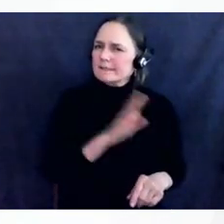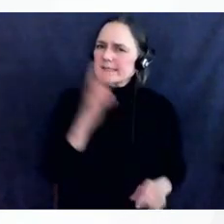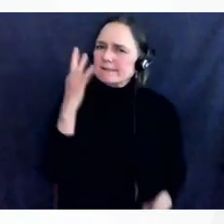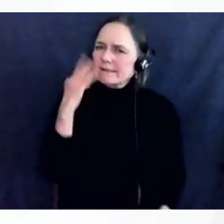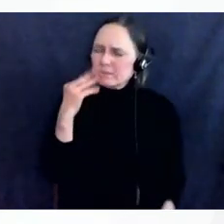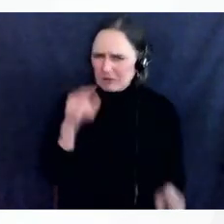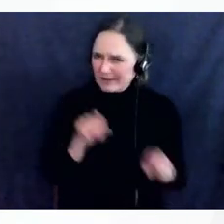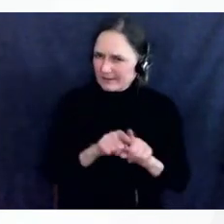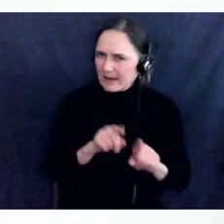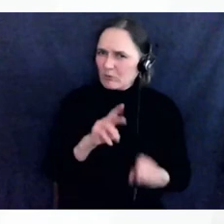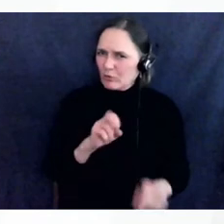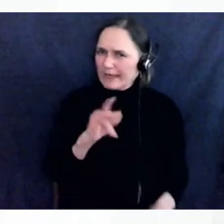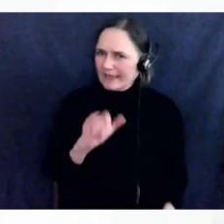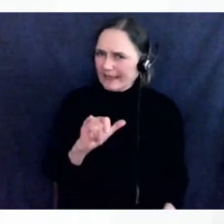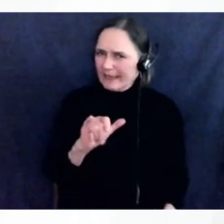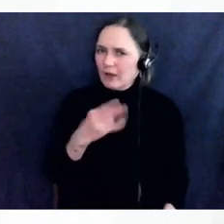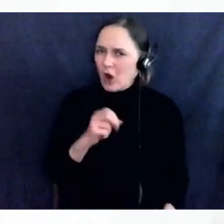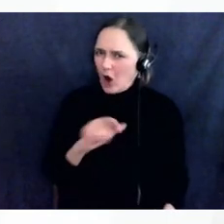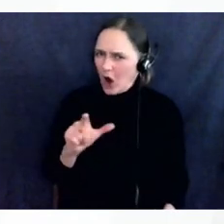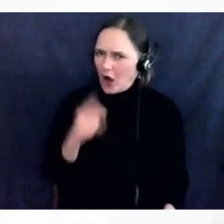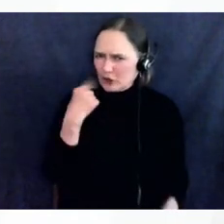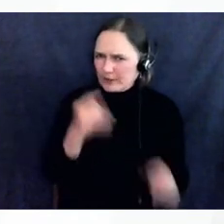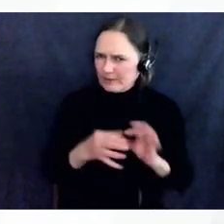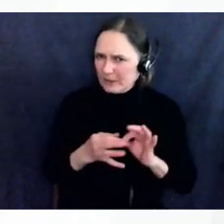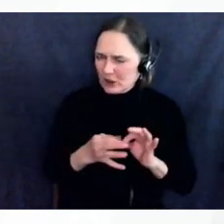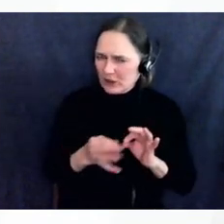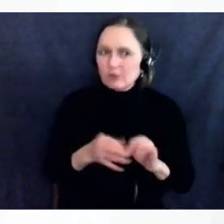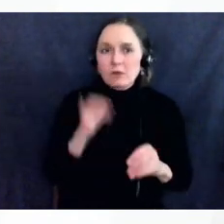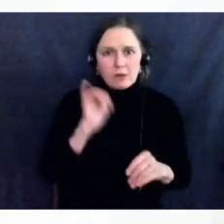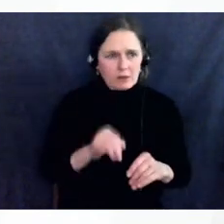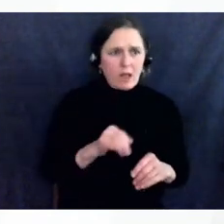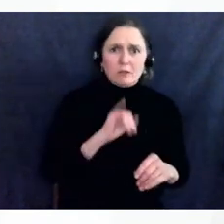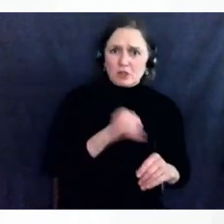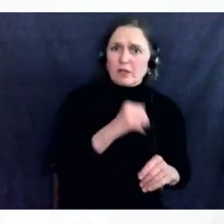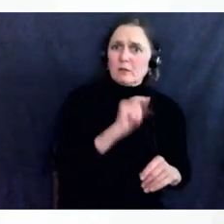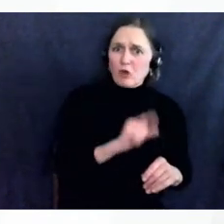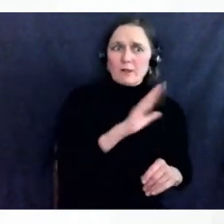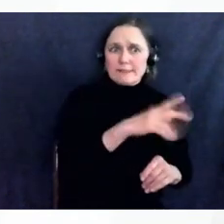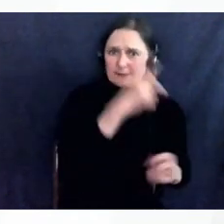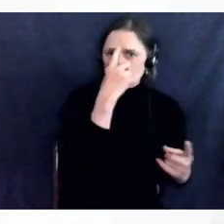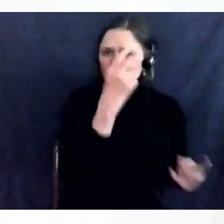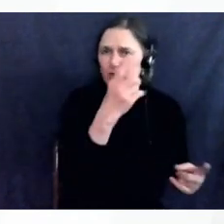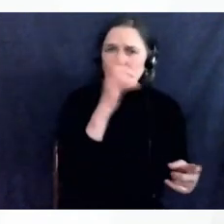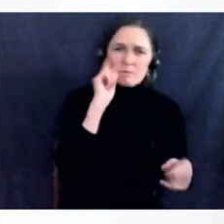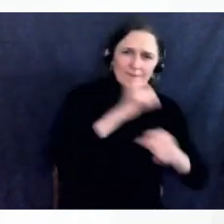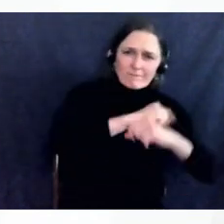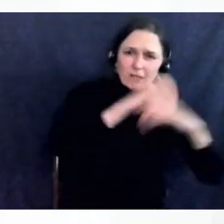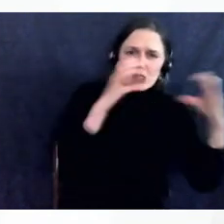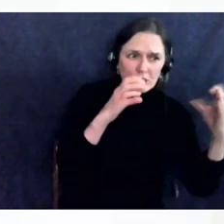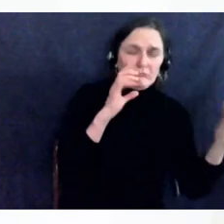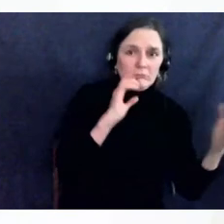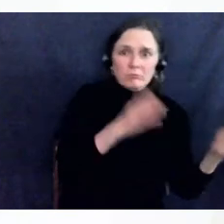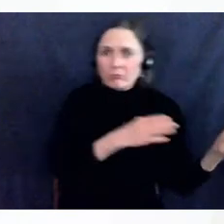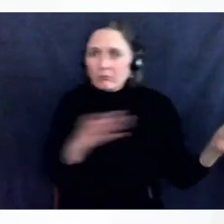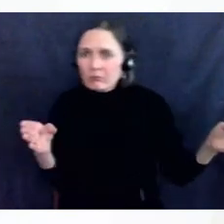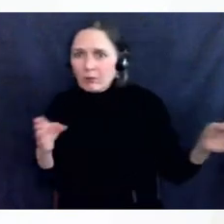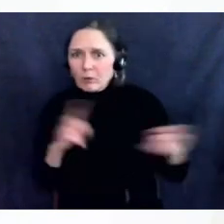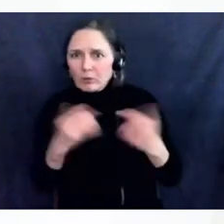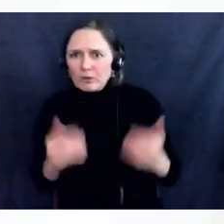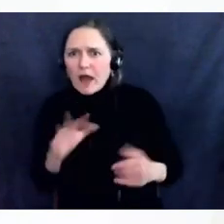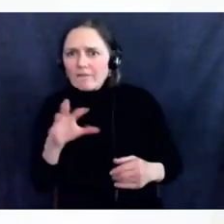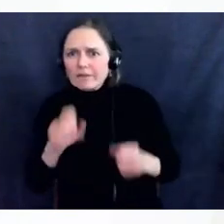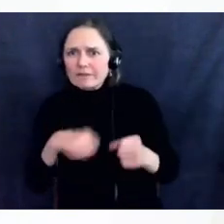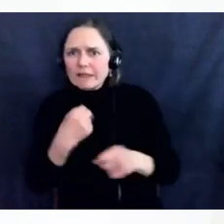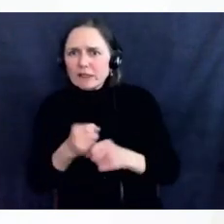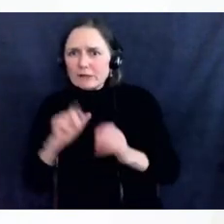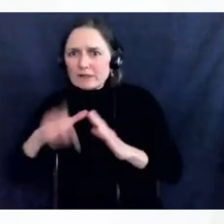later, have we made substantial progress? Have things changed for our faculty of color? In